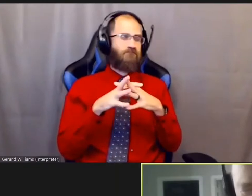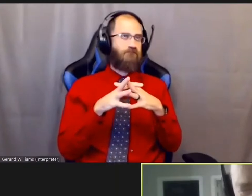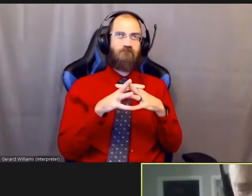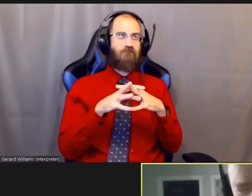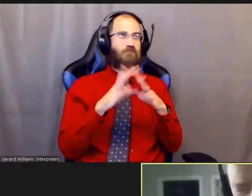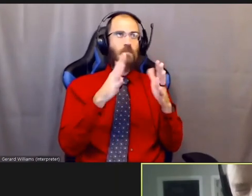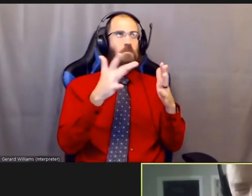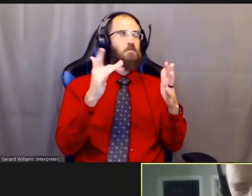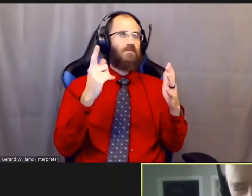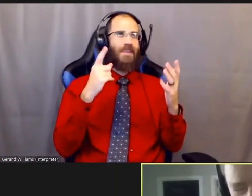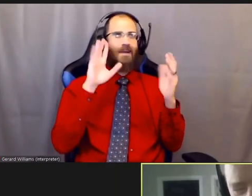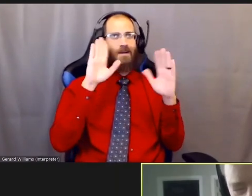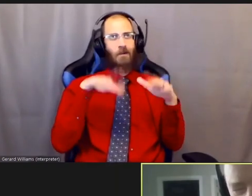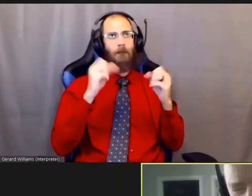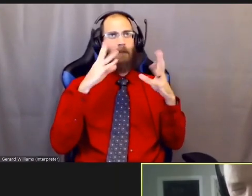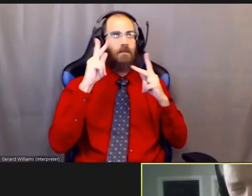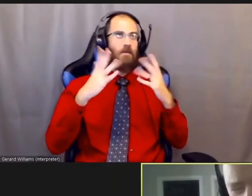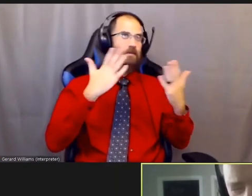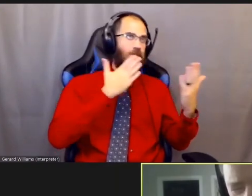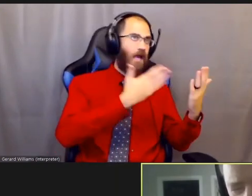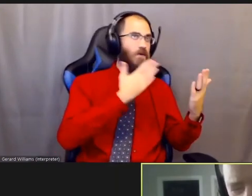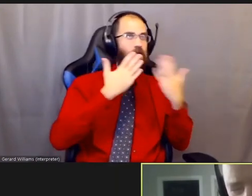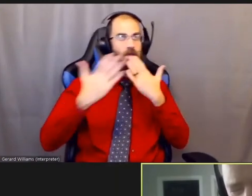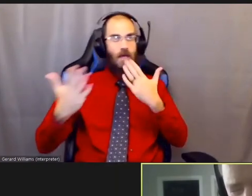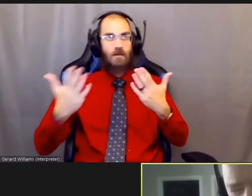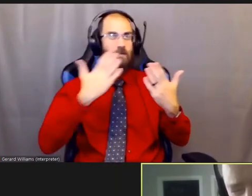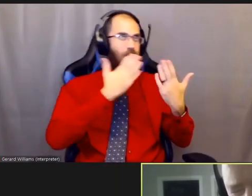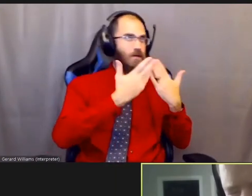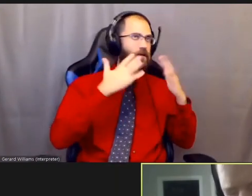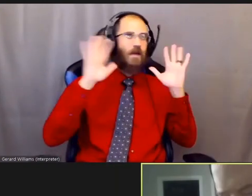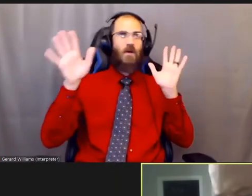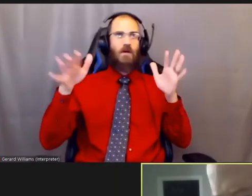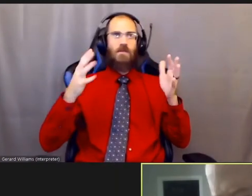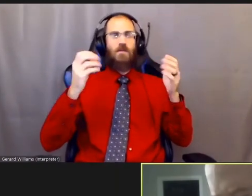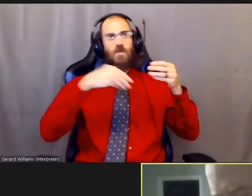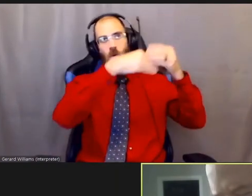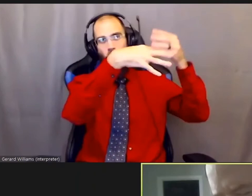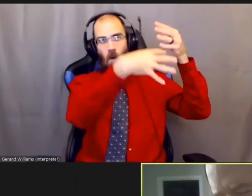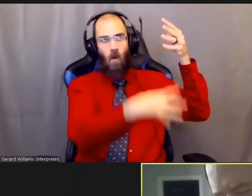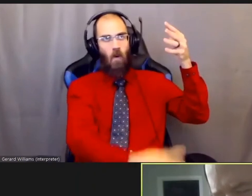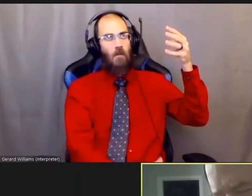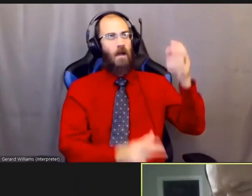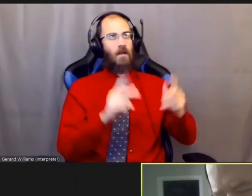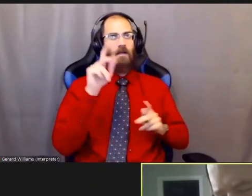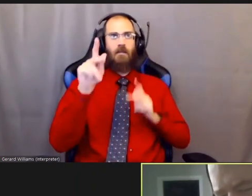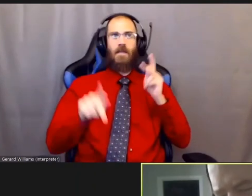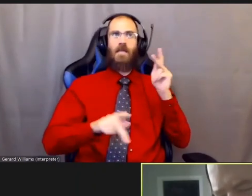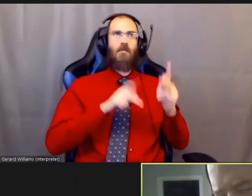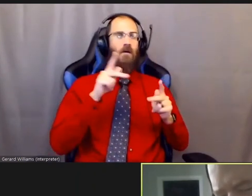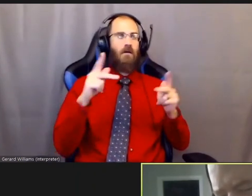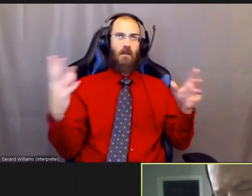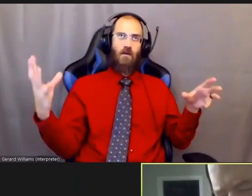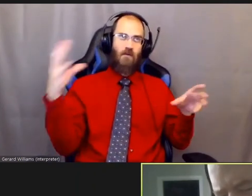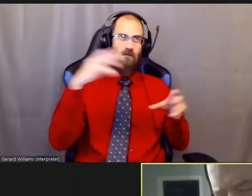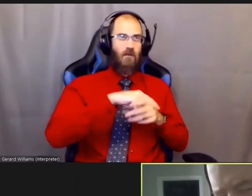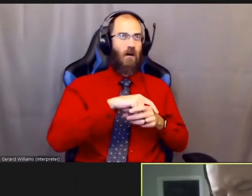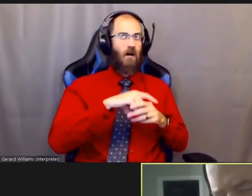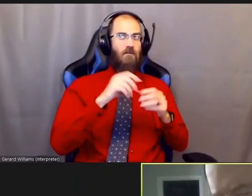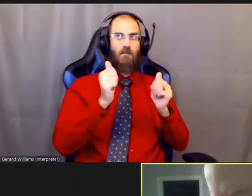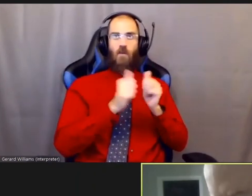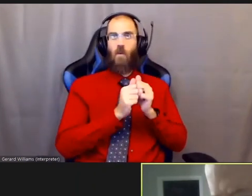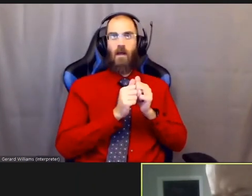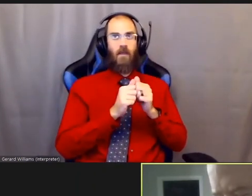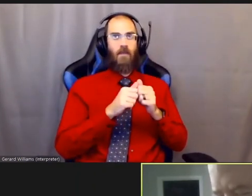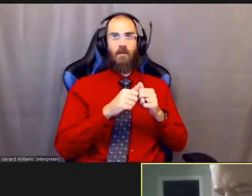You've heard a lot of thank yous here today, and there are an awful lot of people that are involved in putting these